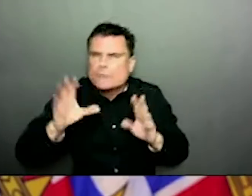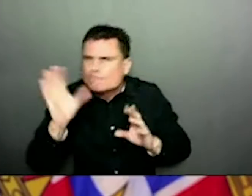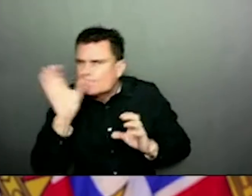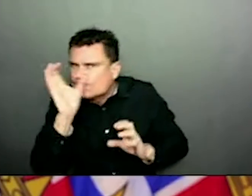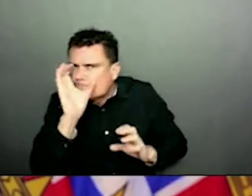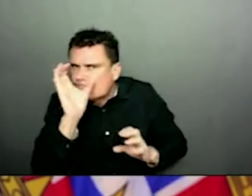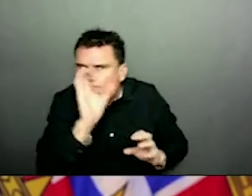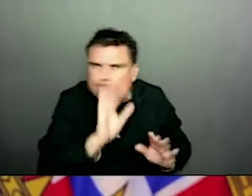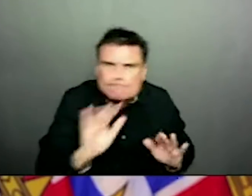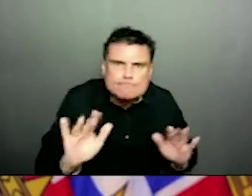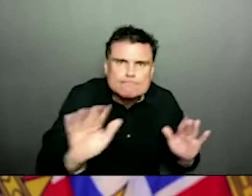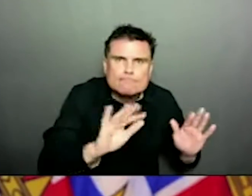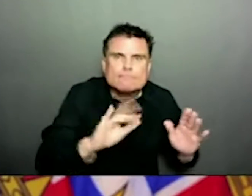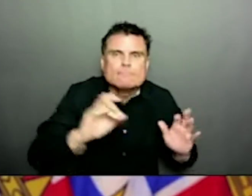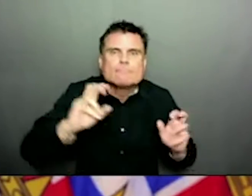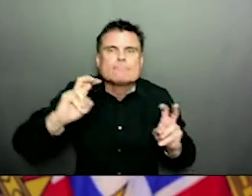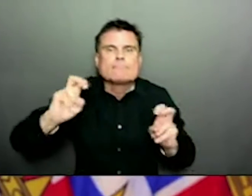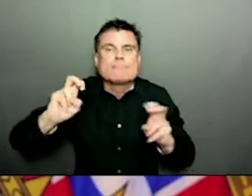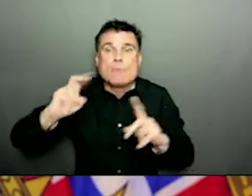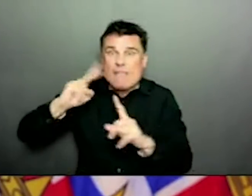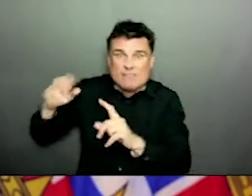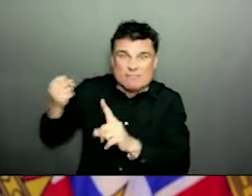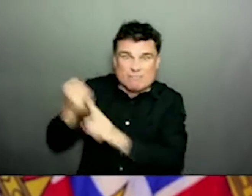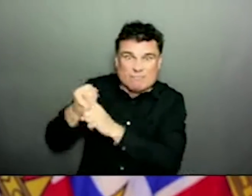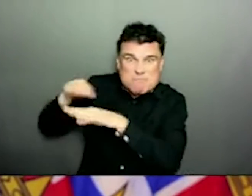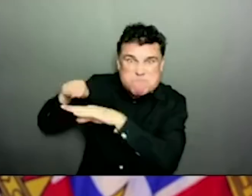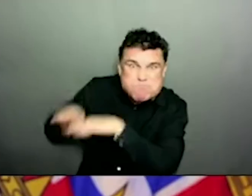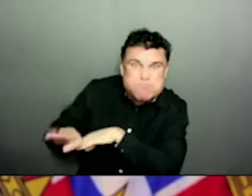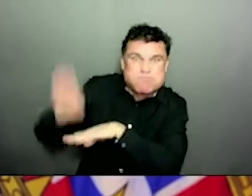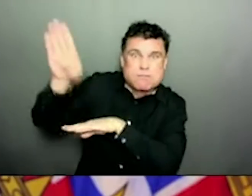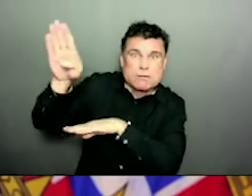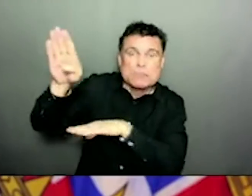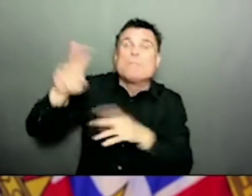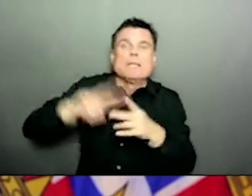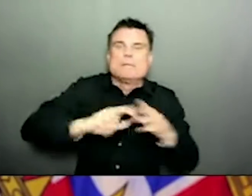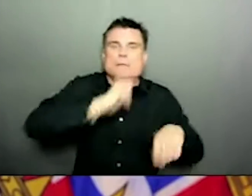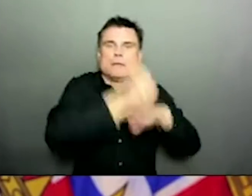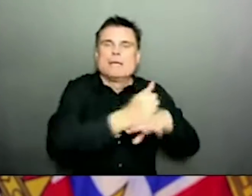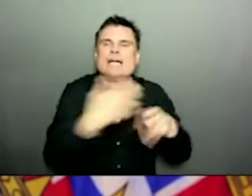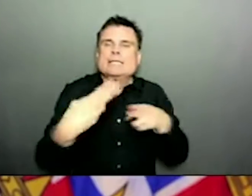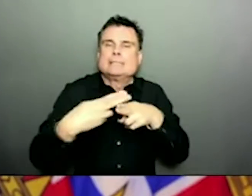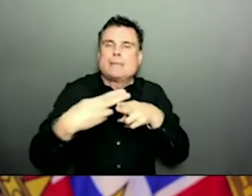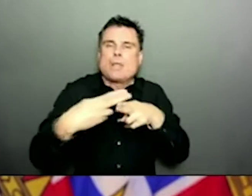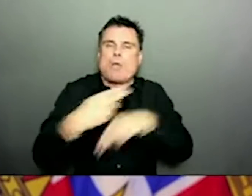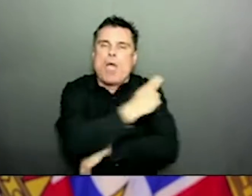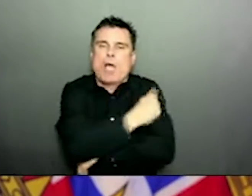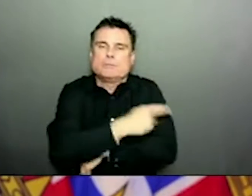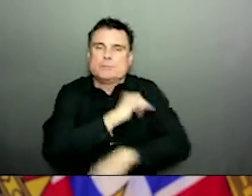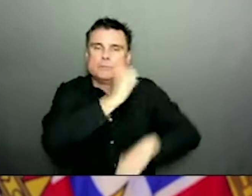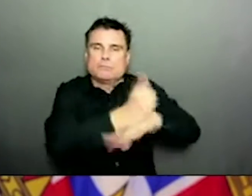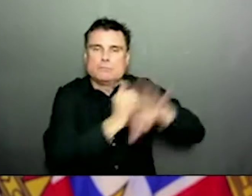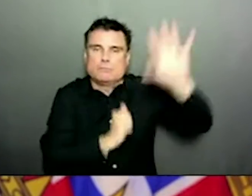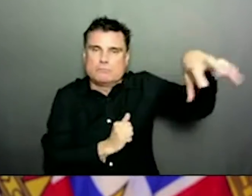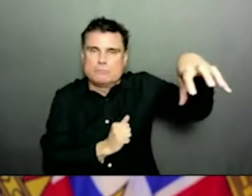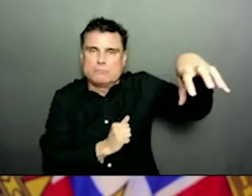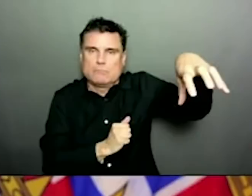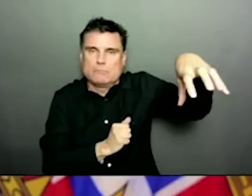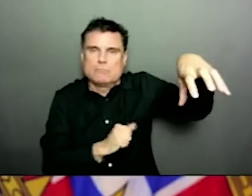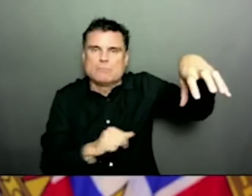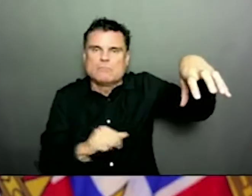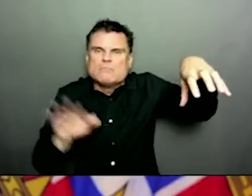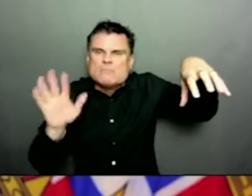the field hospital, and it is ready to go at I think we're at 48 hours notice, and we